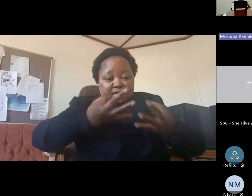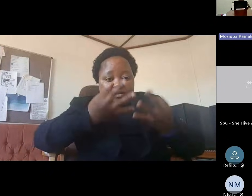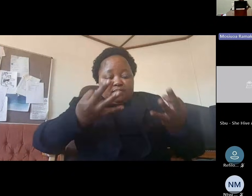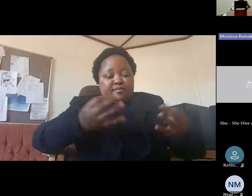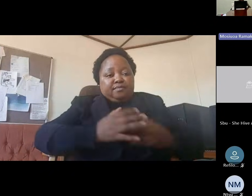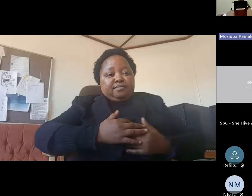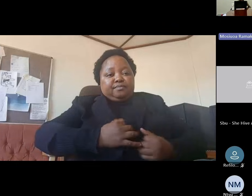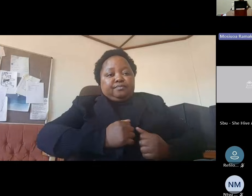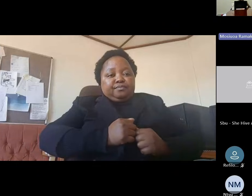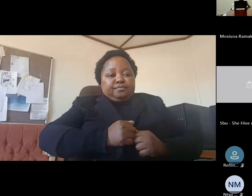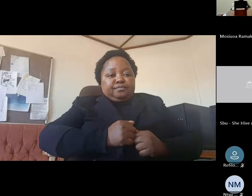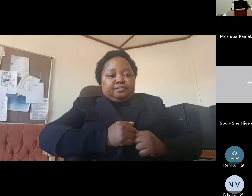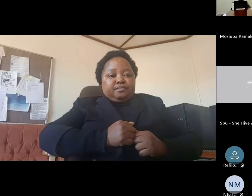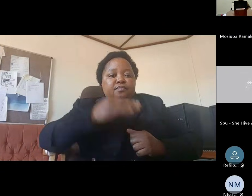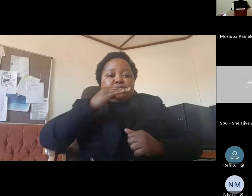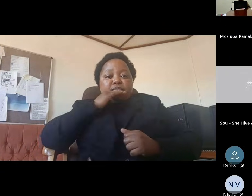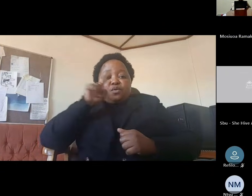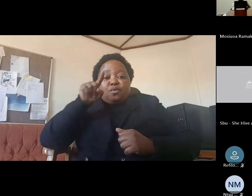everything is clear.